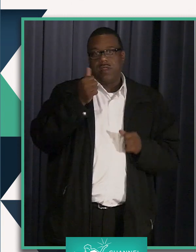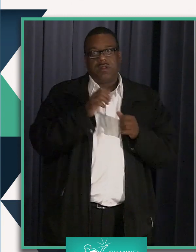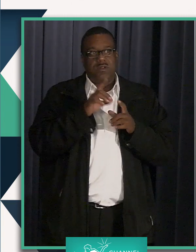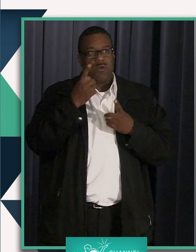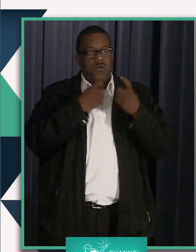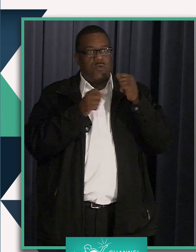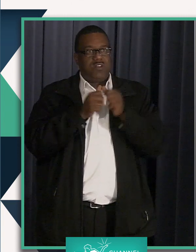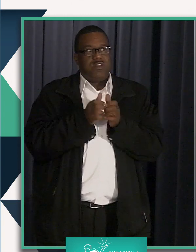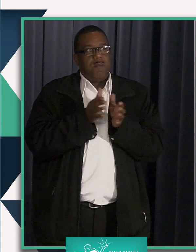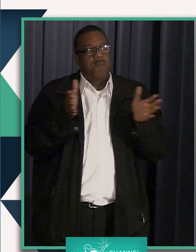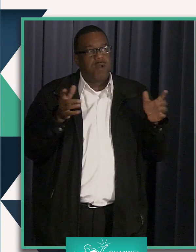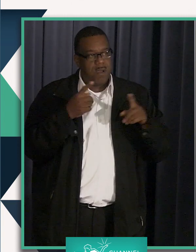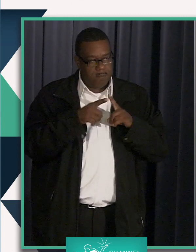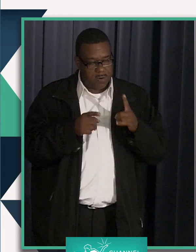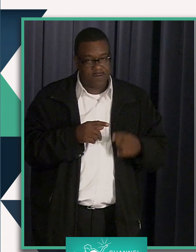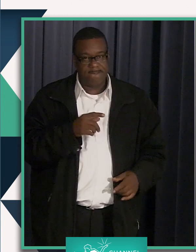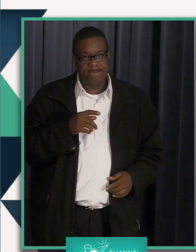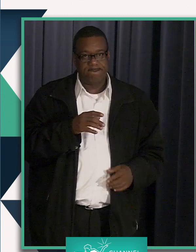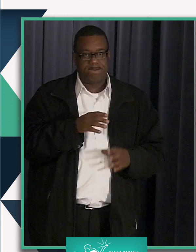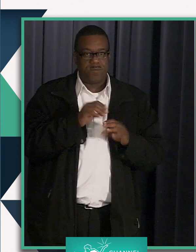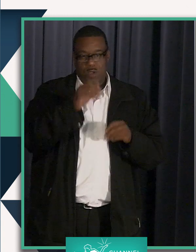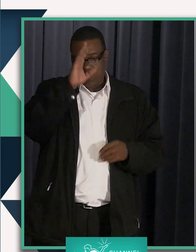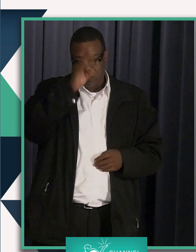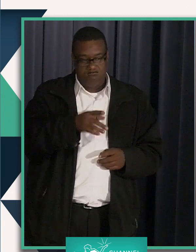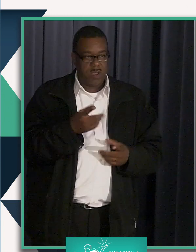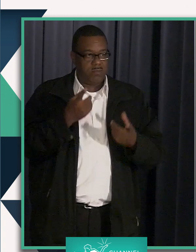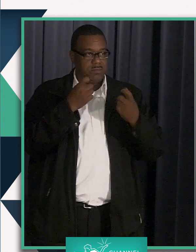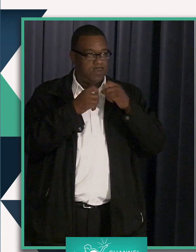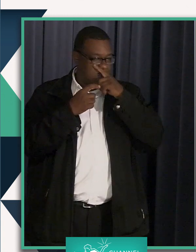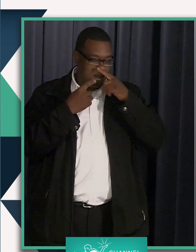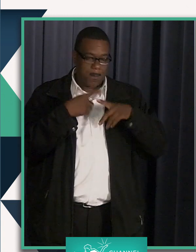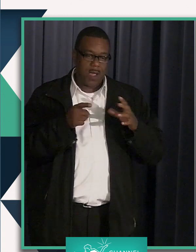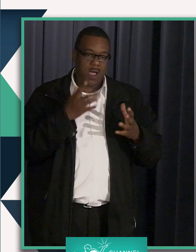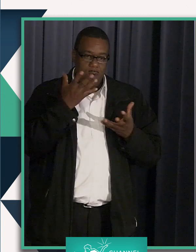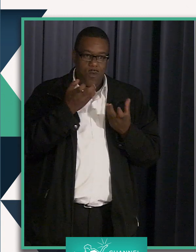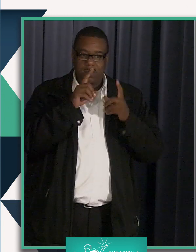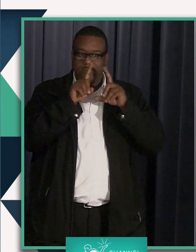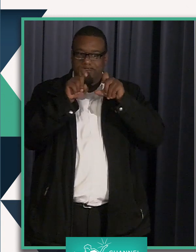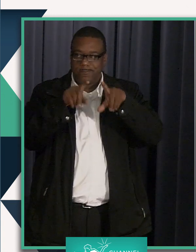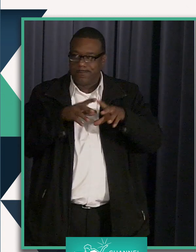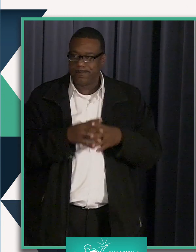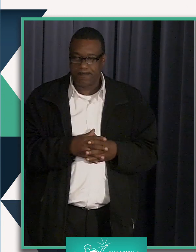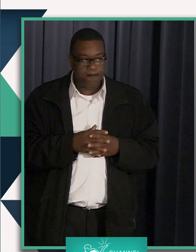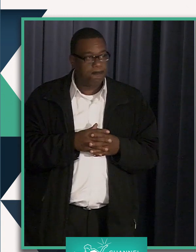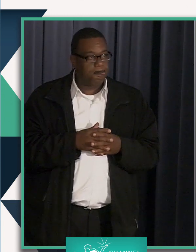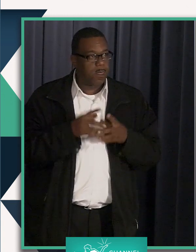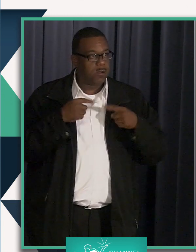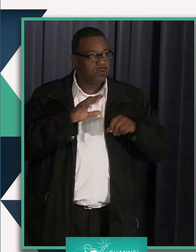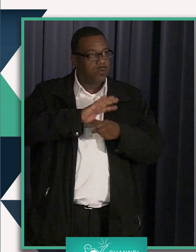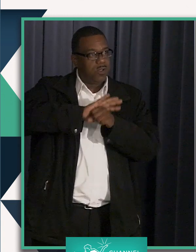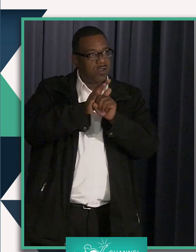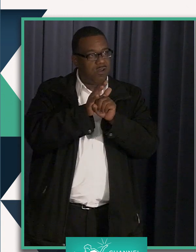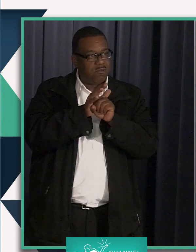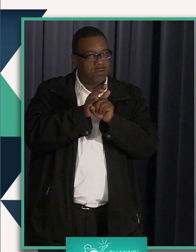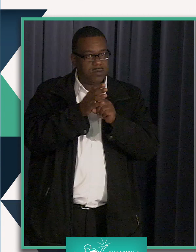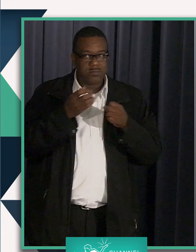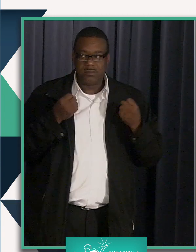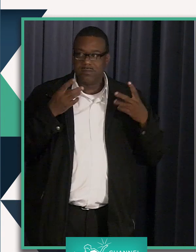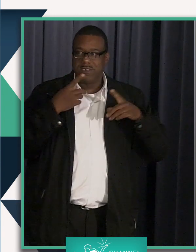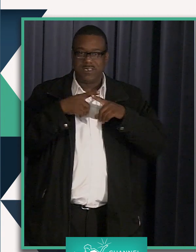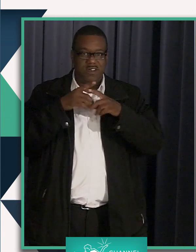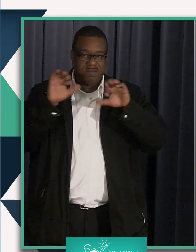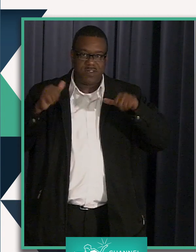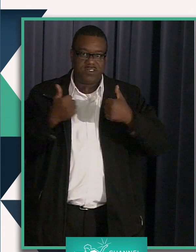might not be able to get a direct answer from this panel, but I wanted to put it on the table. During COVID, of course, there was a lot of challenges